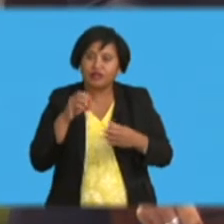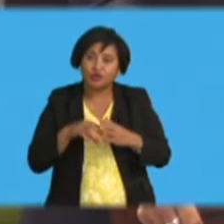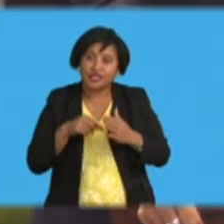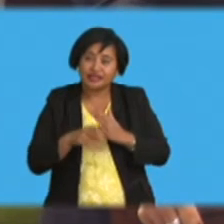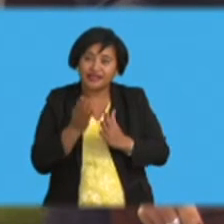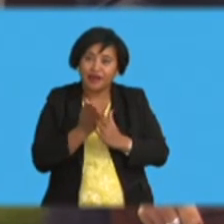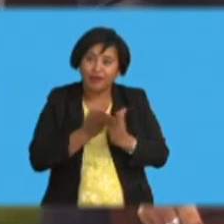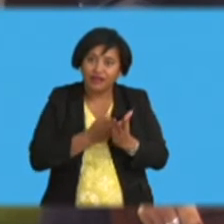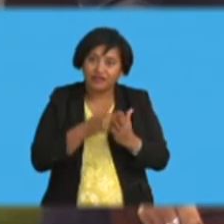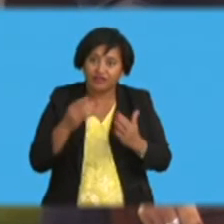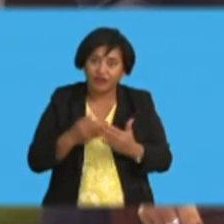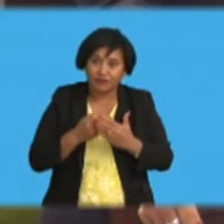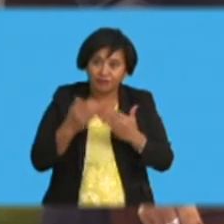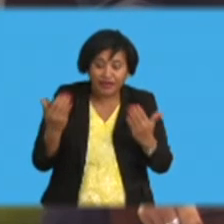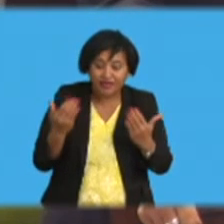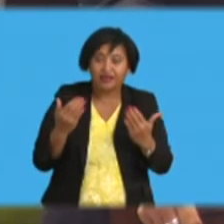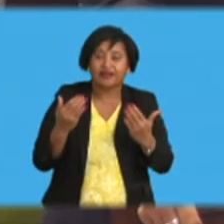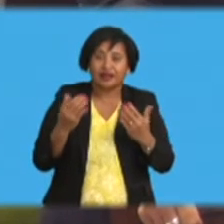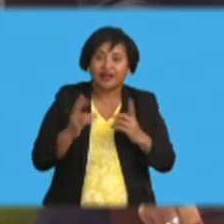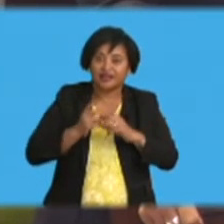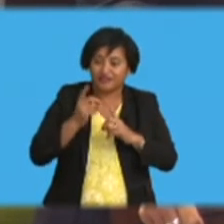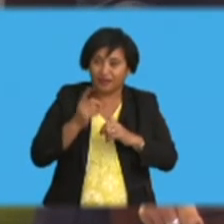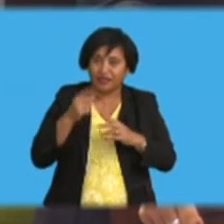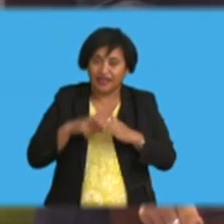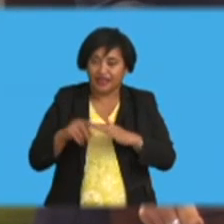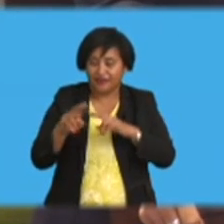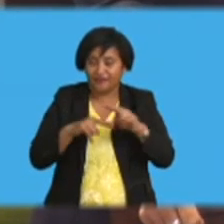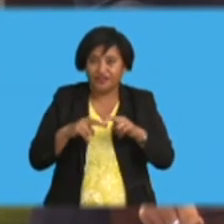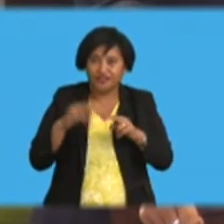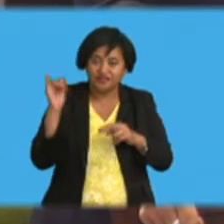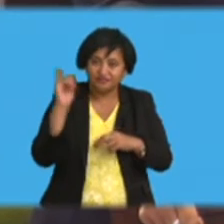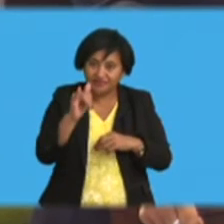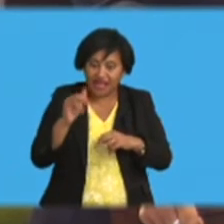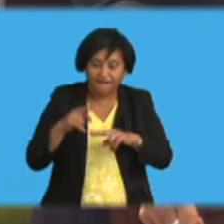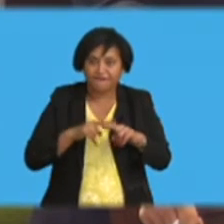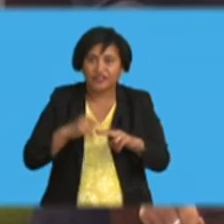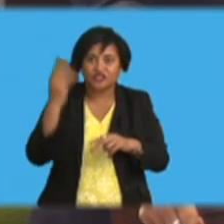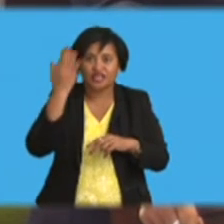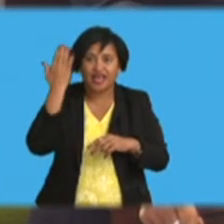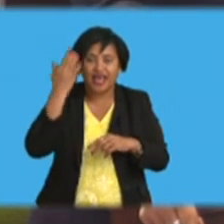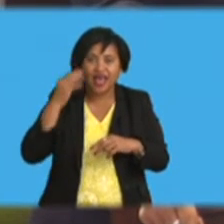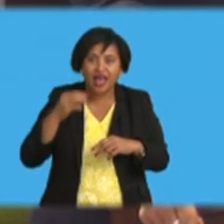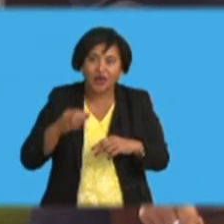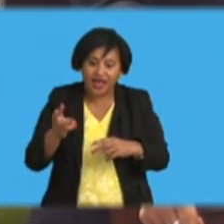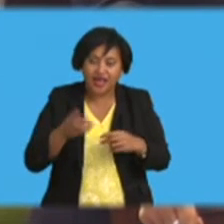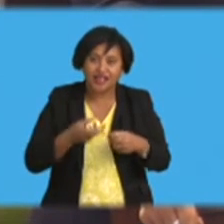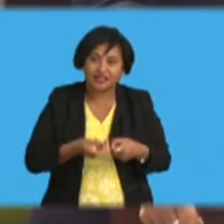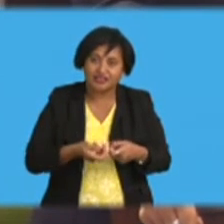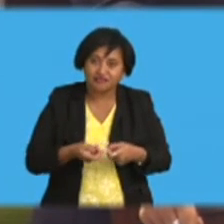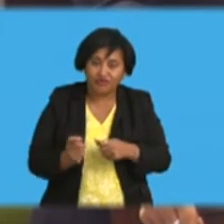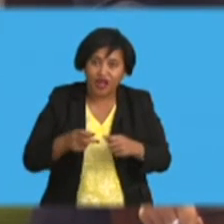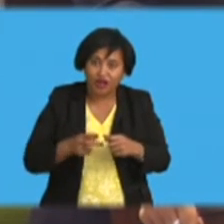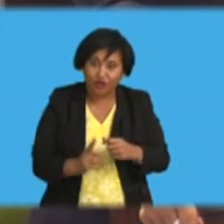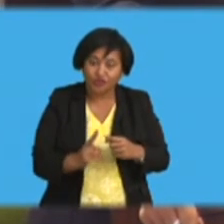major development for Fijian aviation, in December 2017, Fiji Airways broke ground on the site of the future Fiji